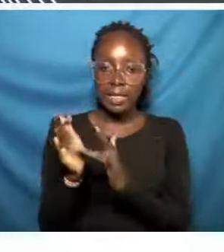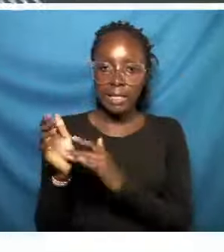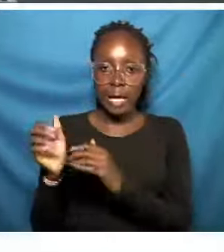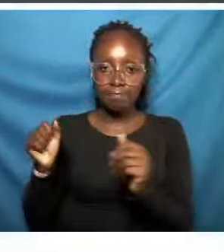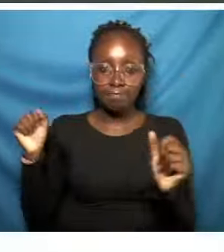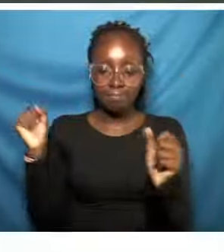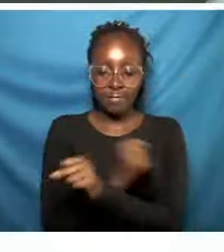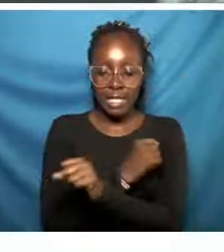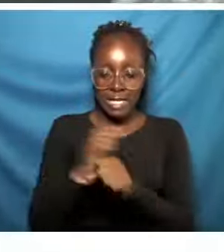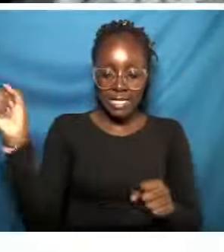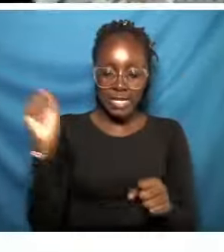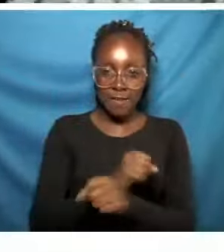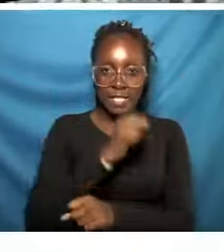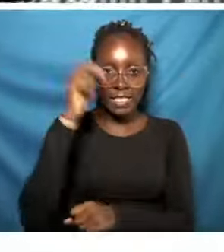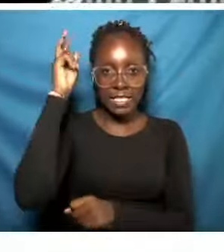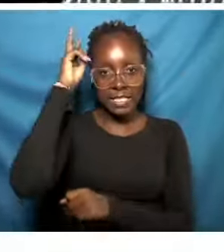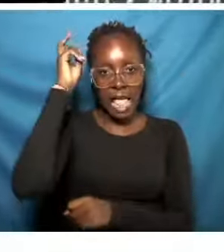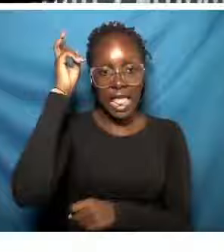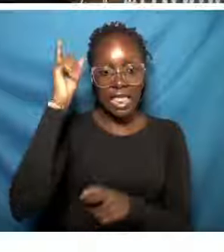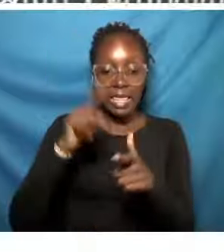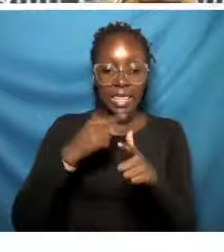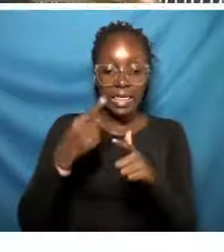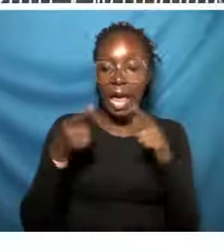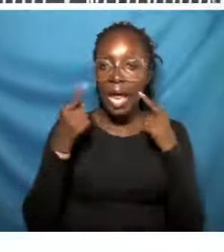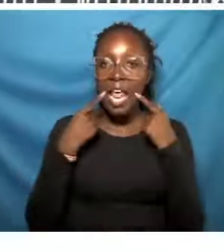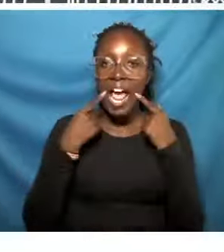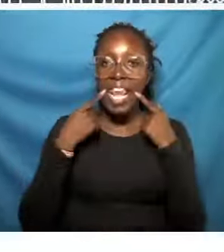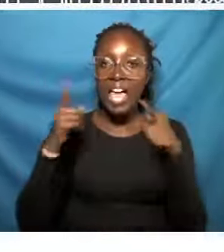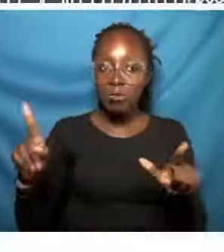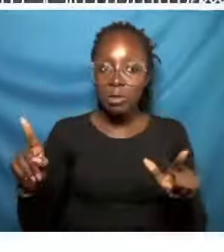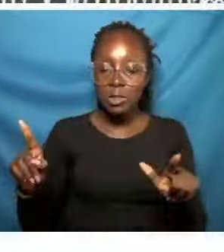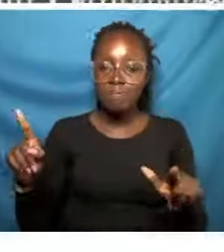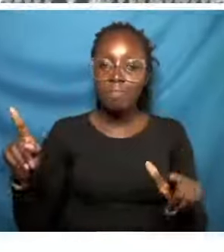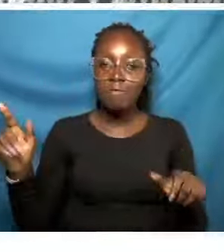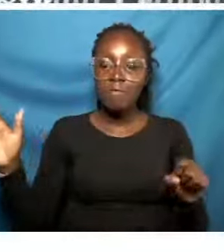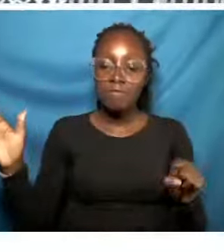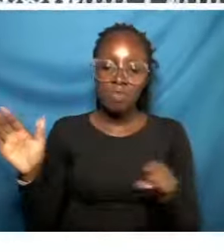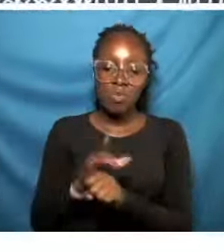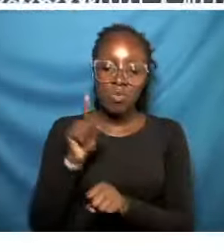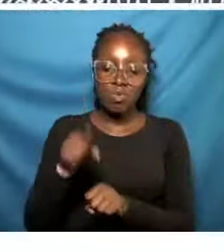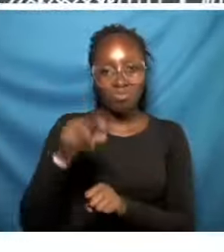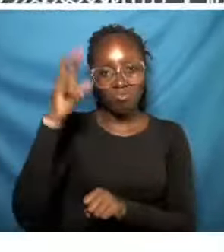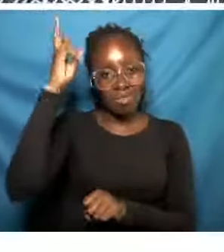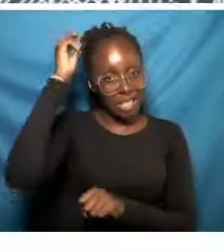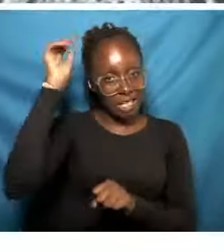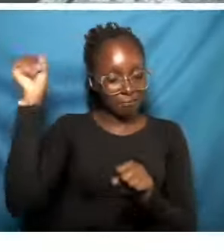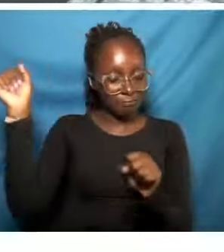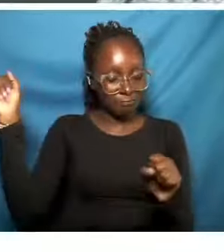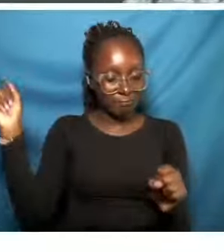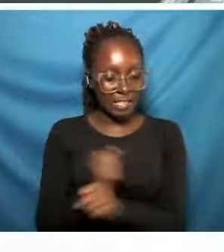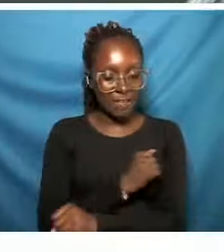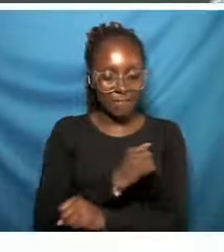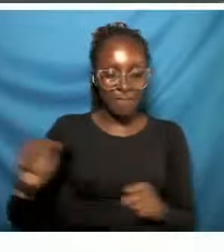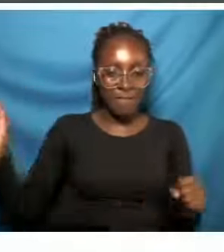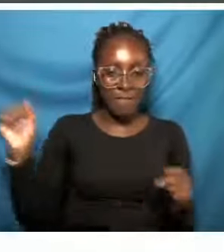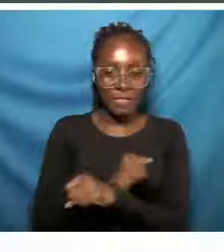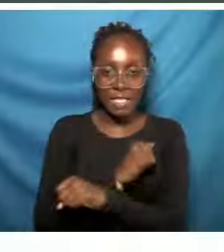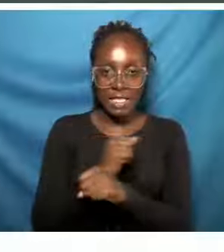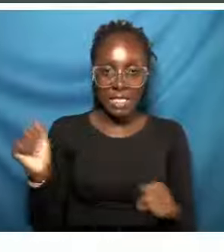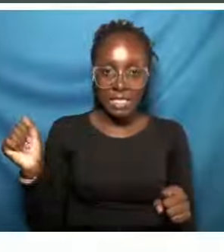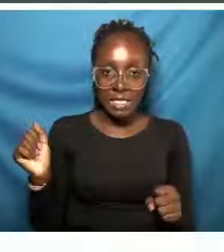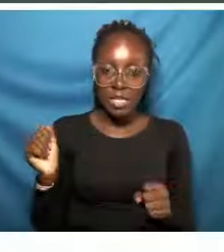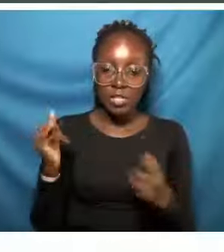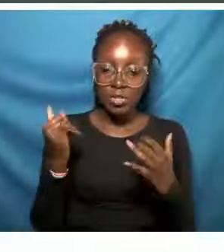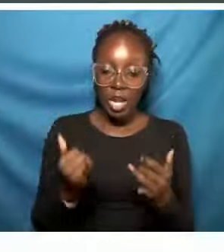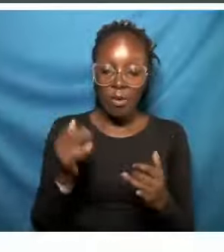and he's made a public declaration over him that he's a defeated fella. So Satan is a defeated fella, friends.